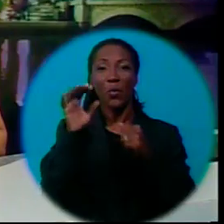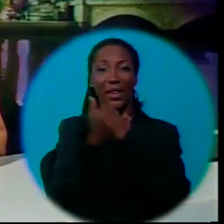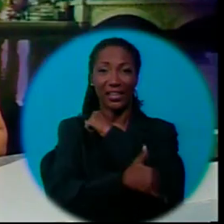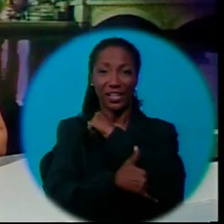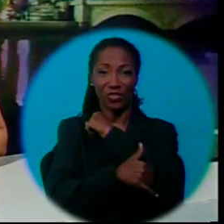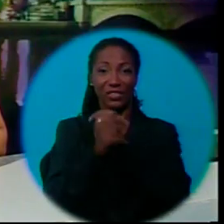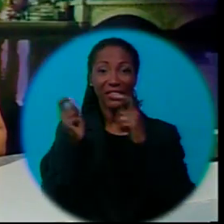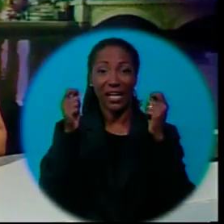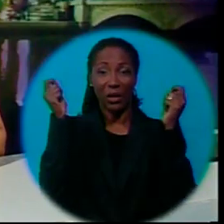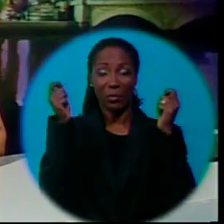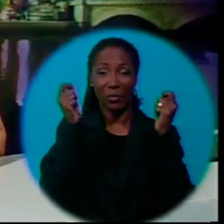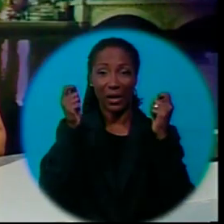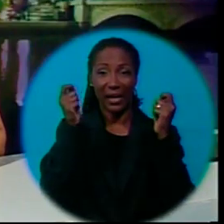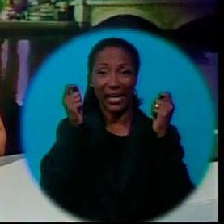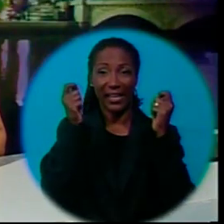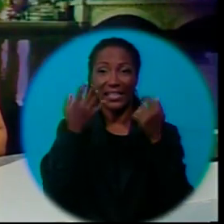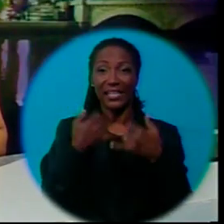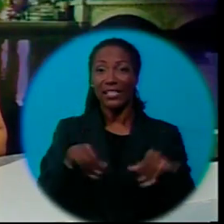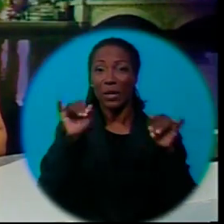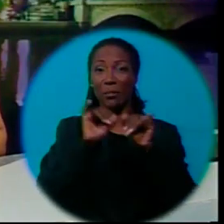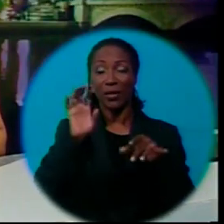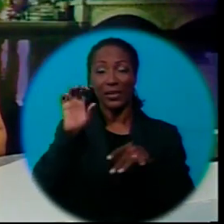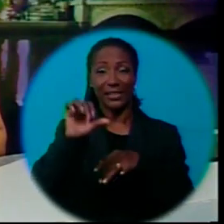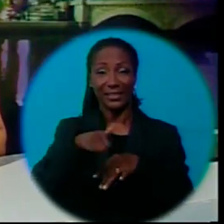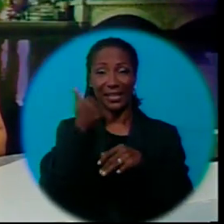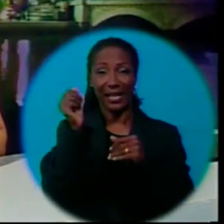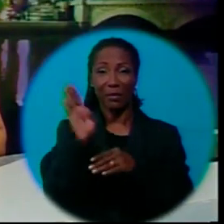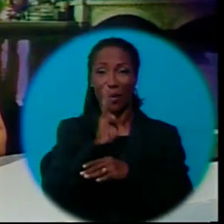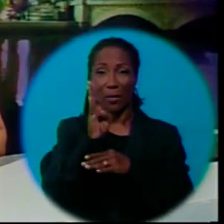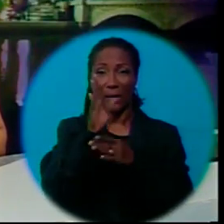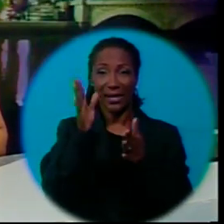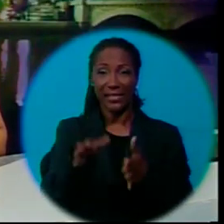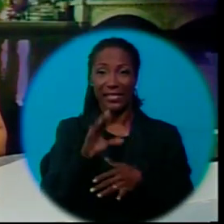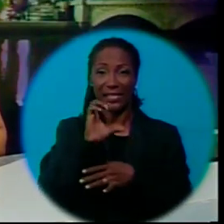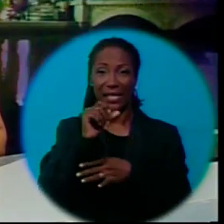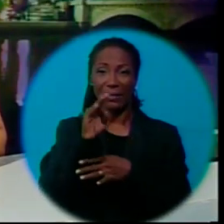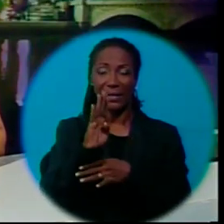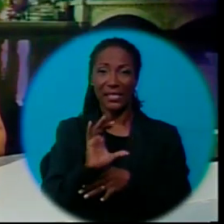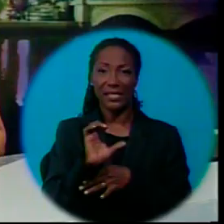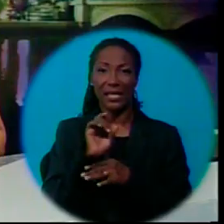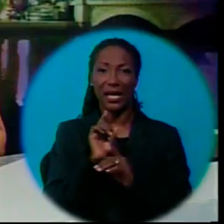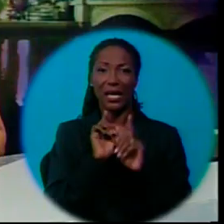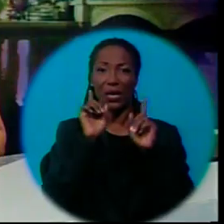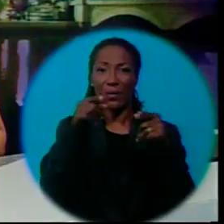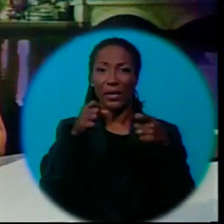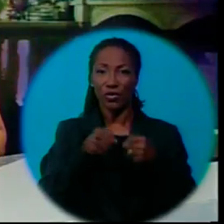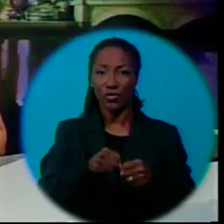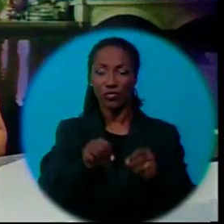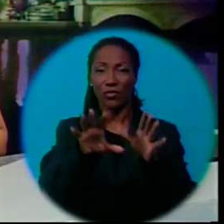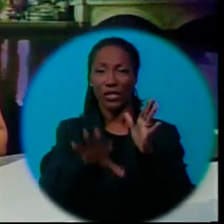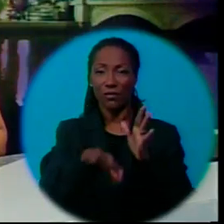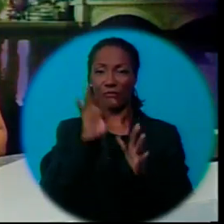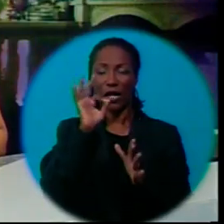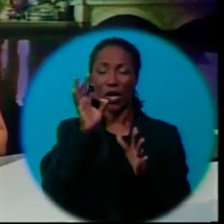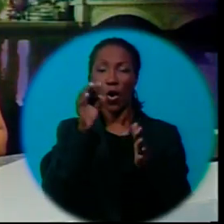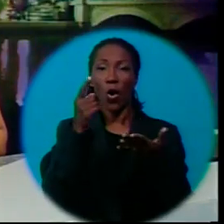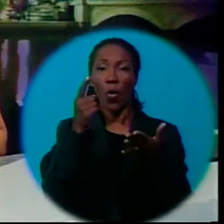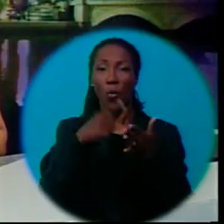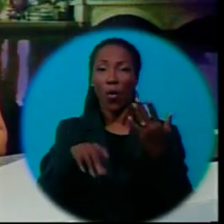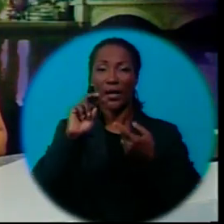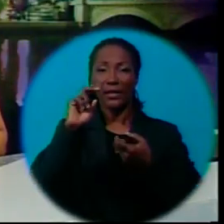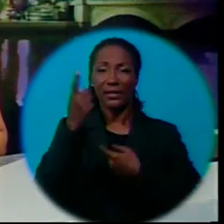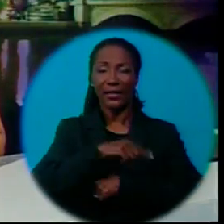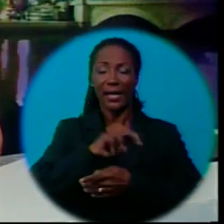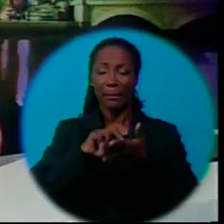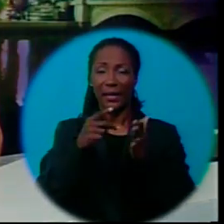contribution of outstanding Barbadians This afternoon a CBC team took to the streets to find out what significance the day holds for